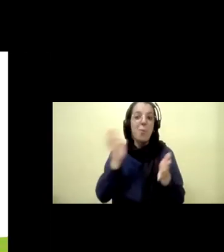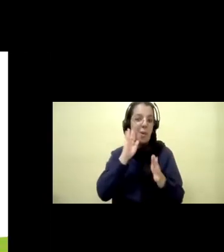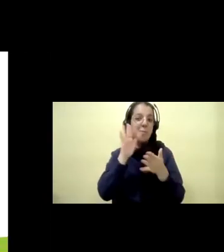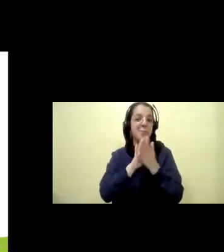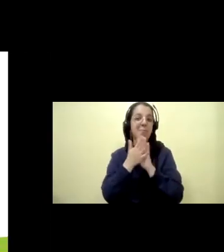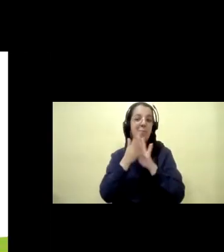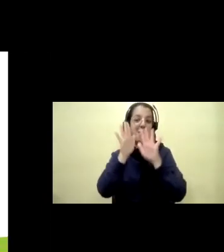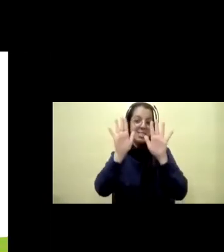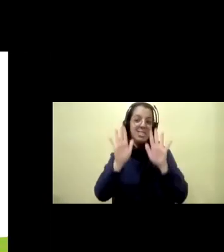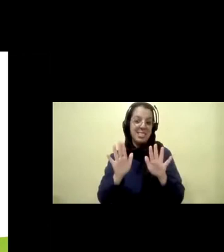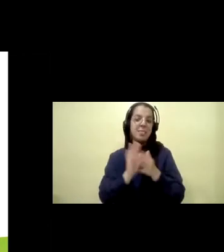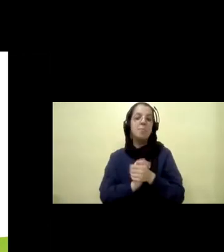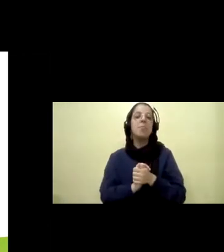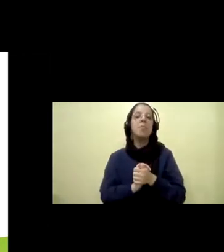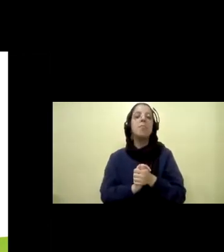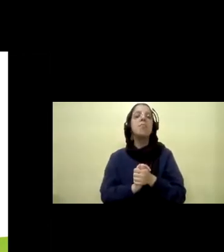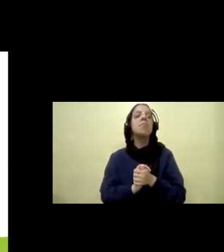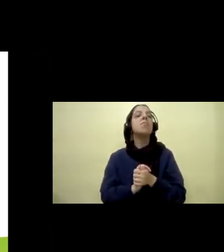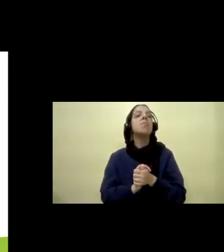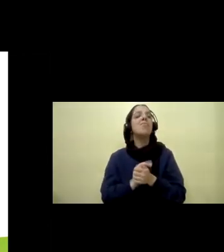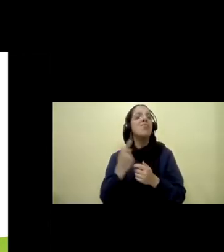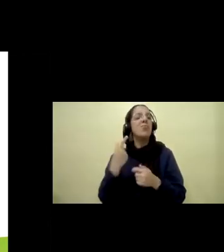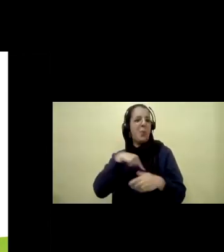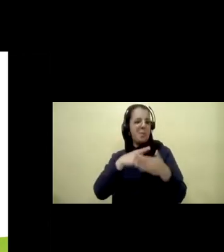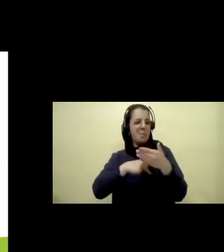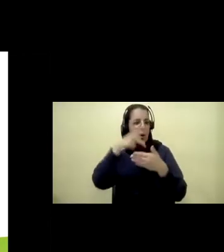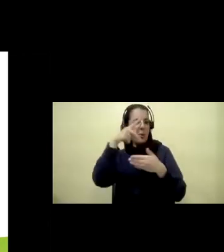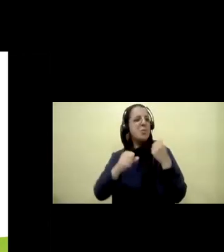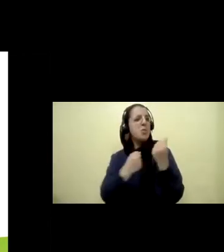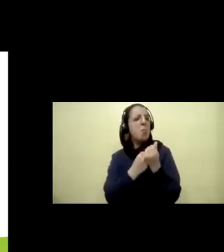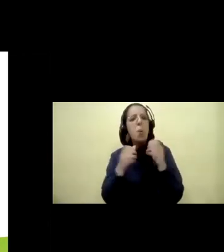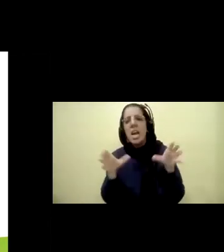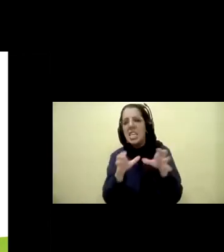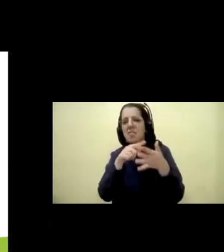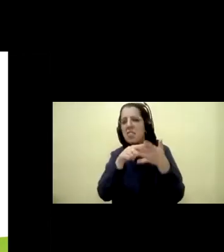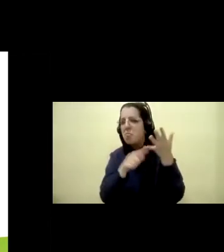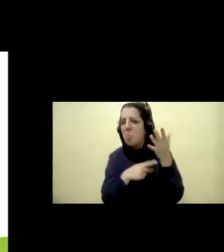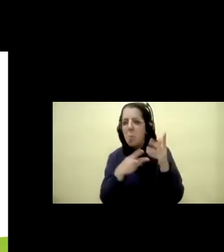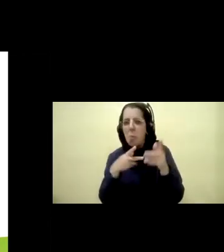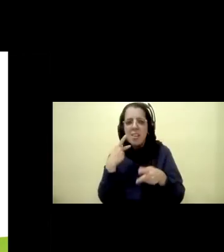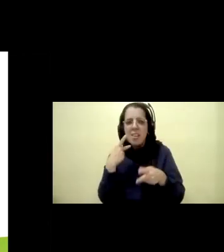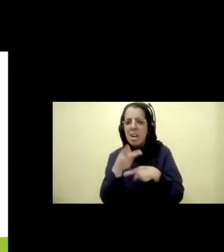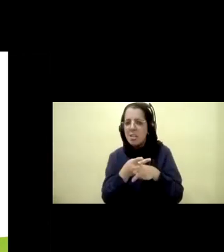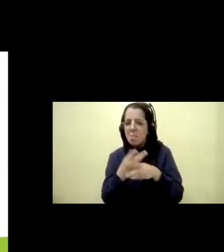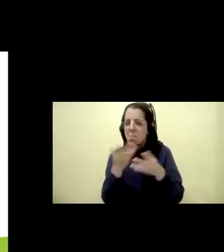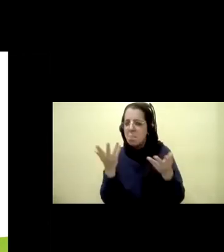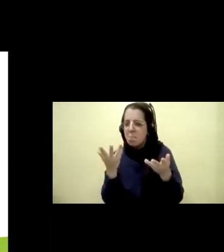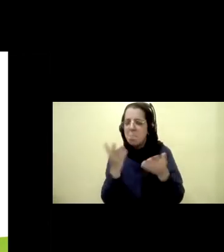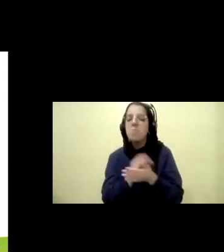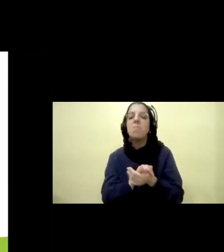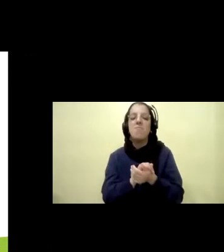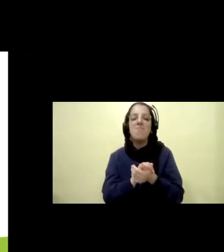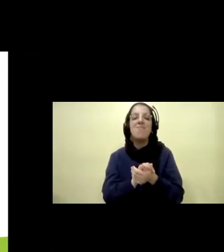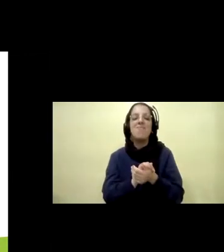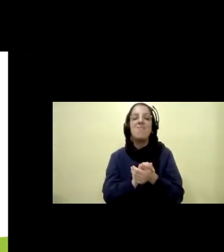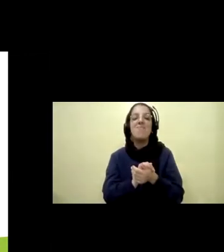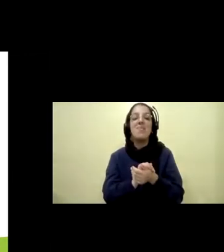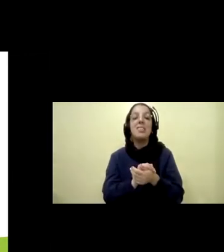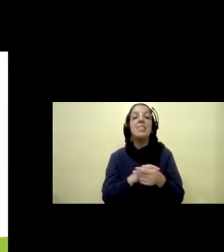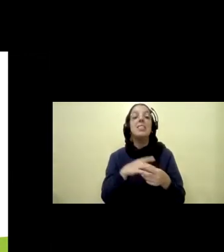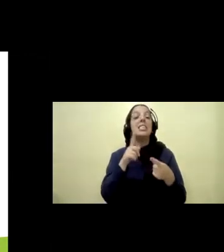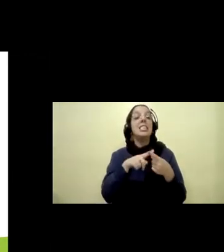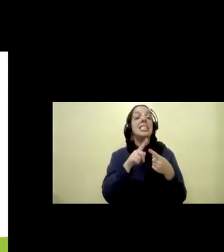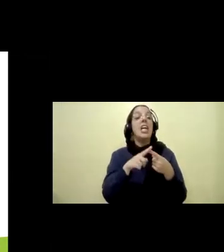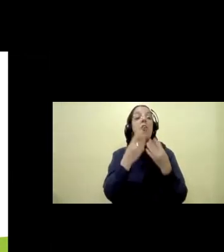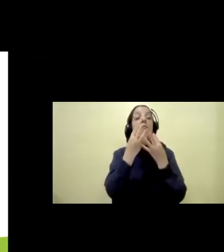So what types of activities does this program support? So this program supports specifically free